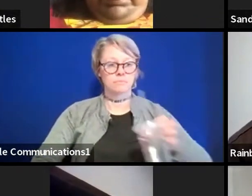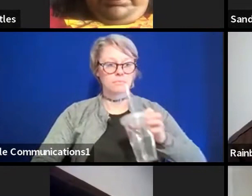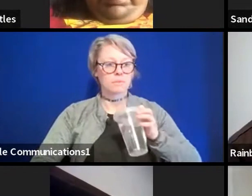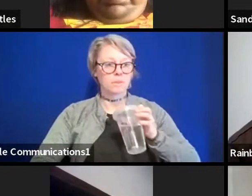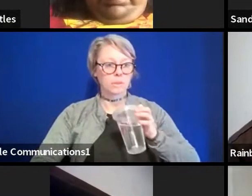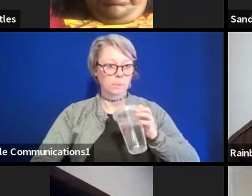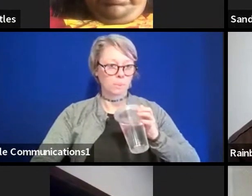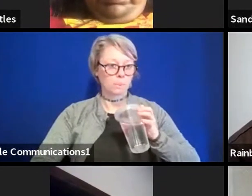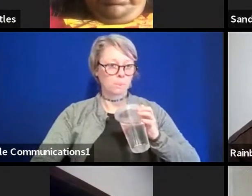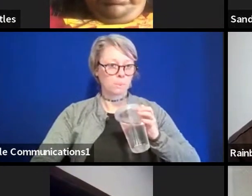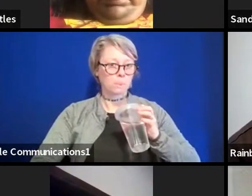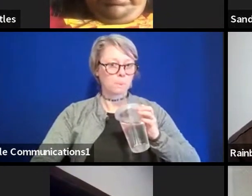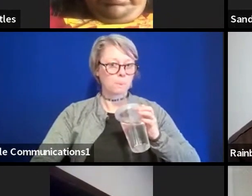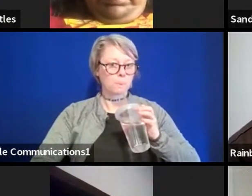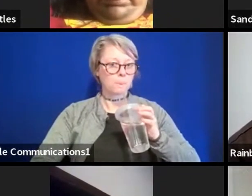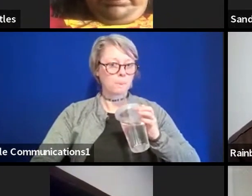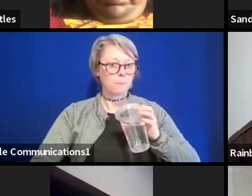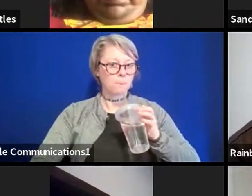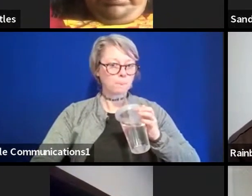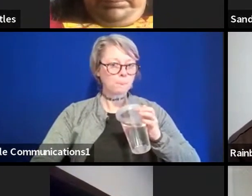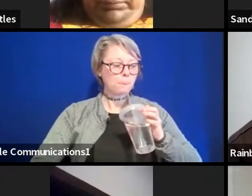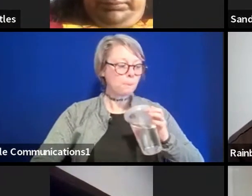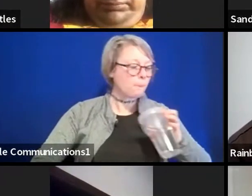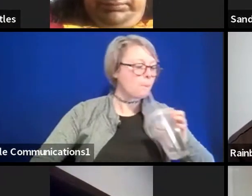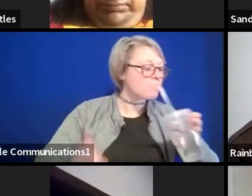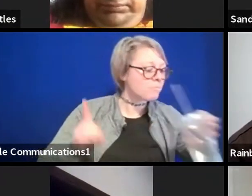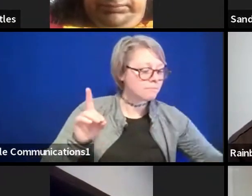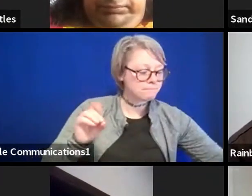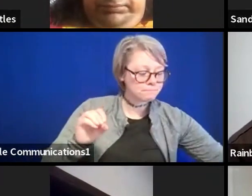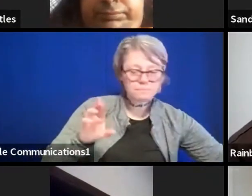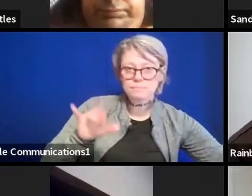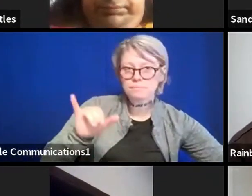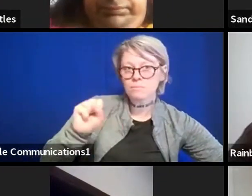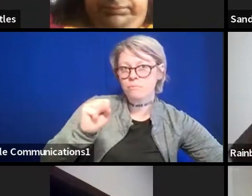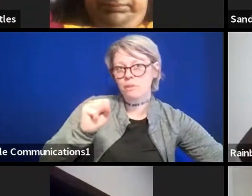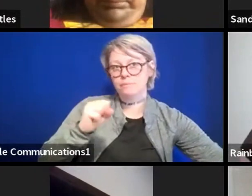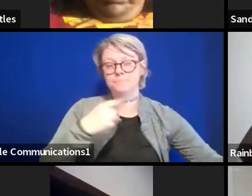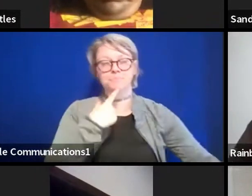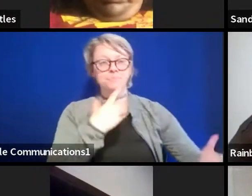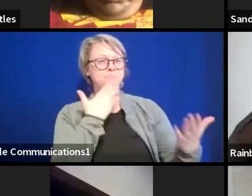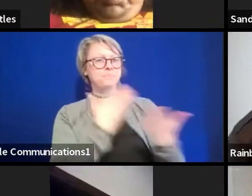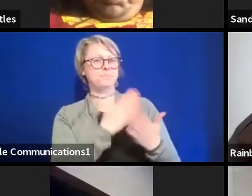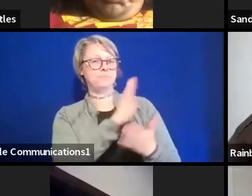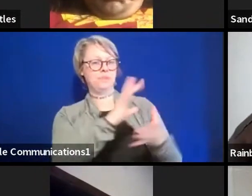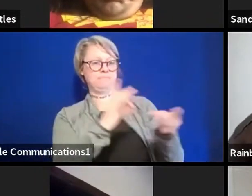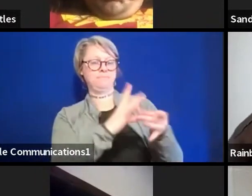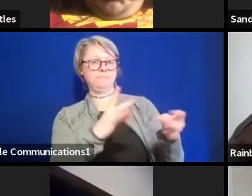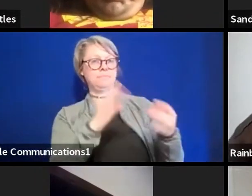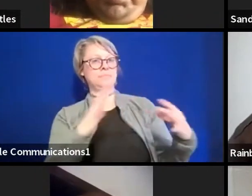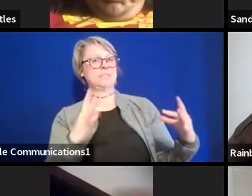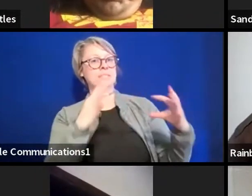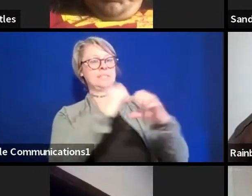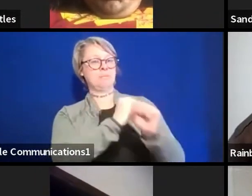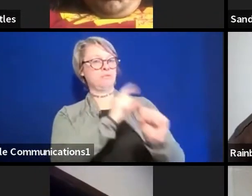Doris, is it time to? Well, I just want to thank you for your words because I think it really summarized it. And you know what